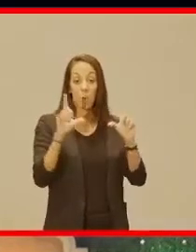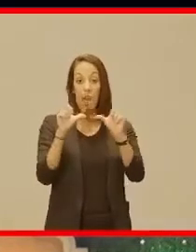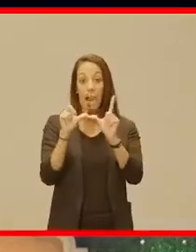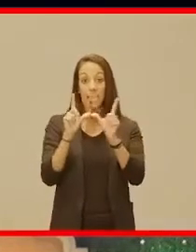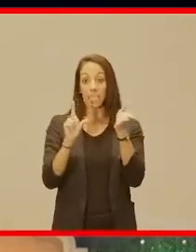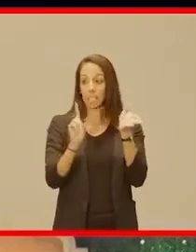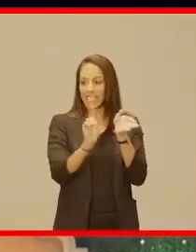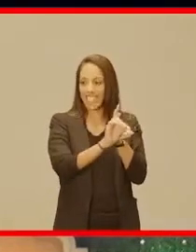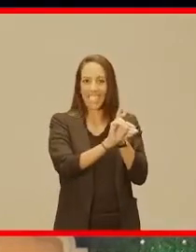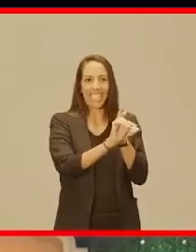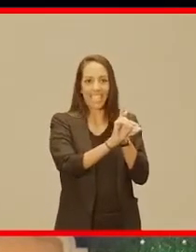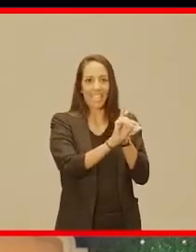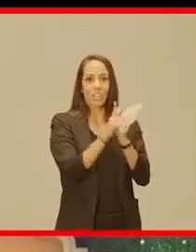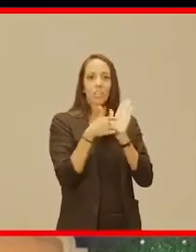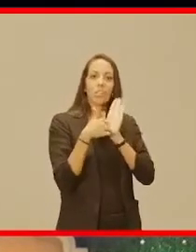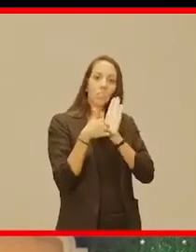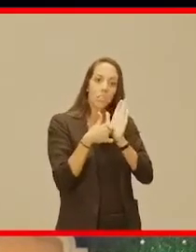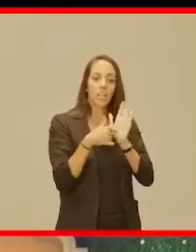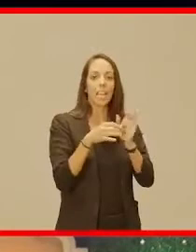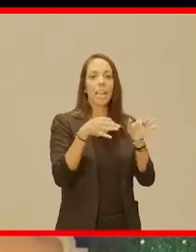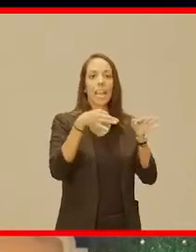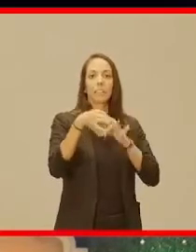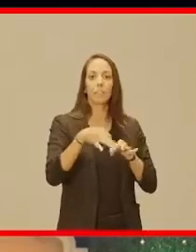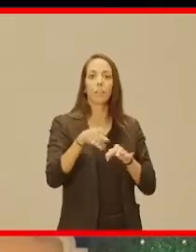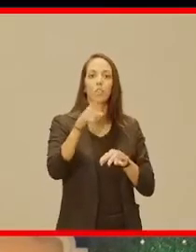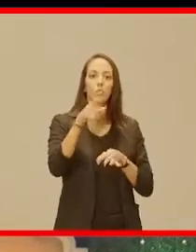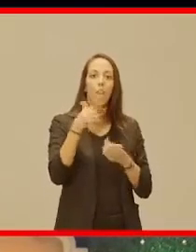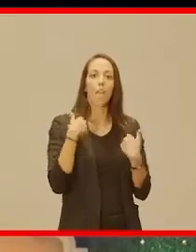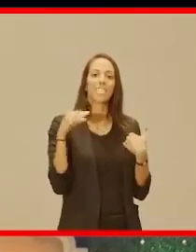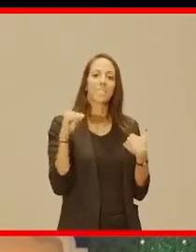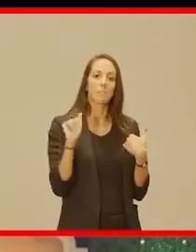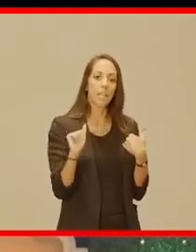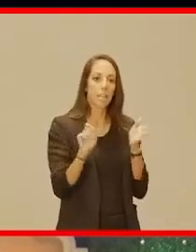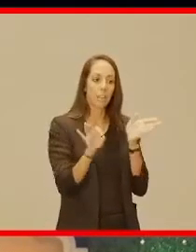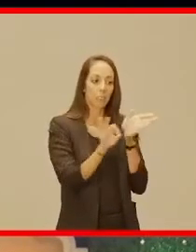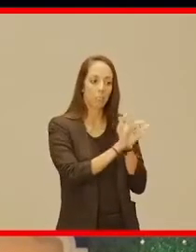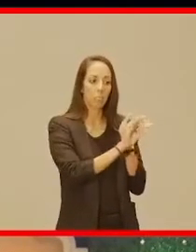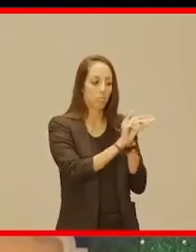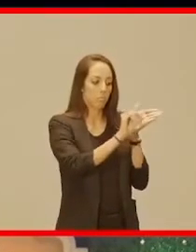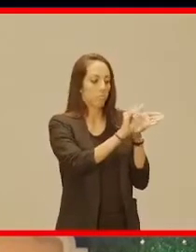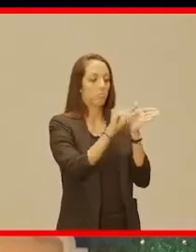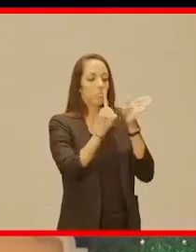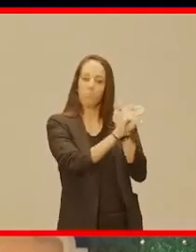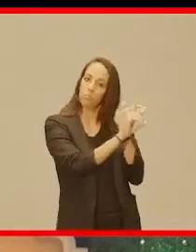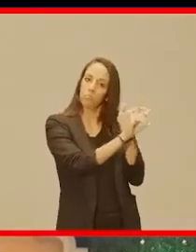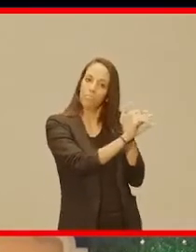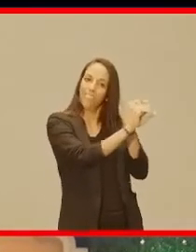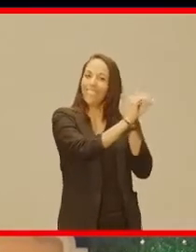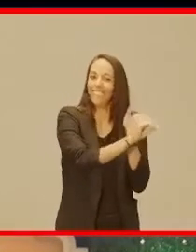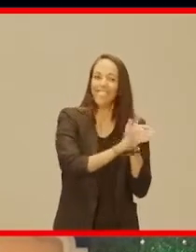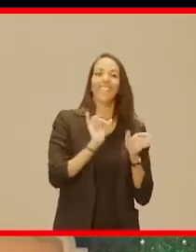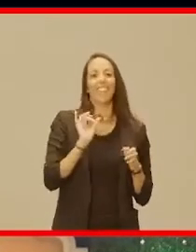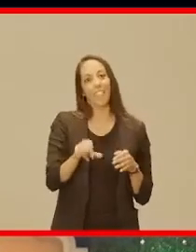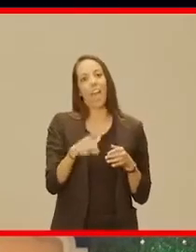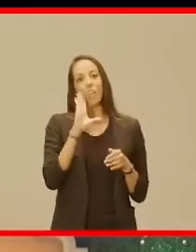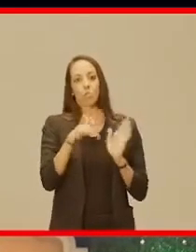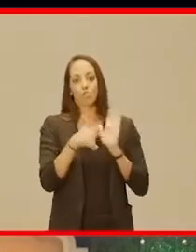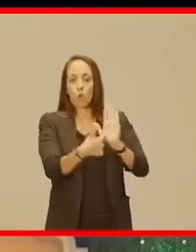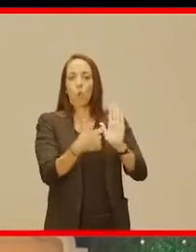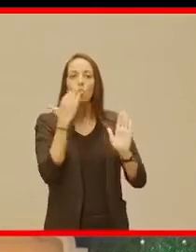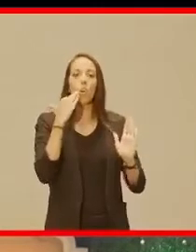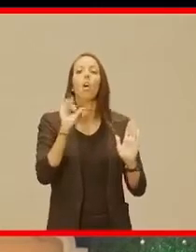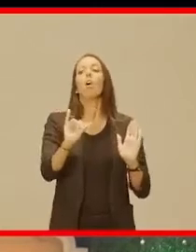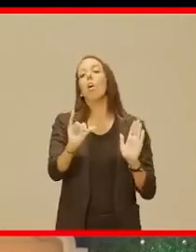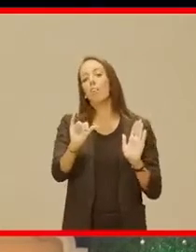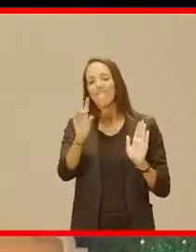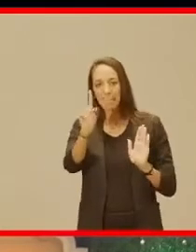little controversial, but I think that's what made the, you know, obviously it was always probably going to be optional, but that